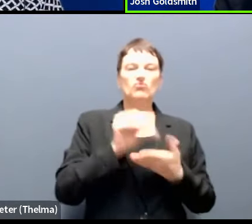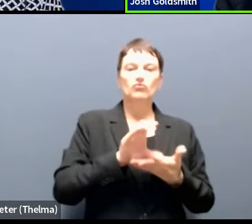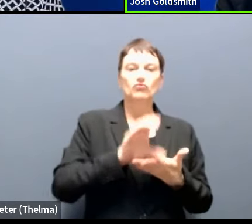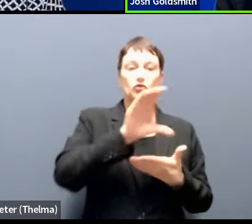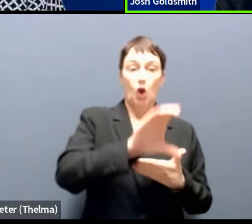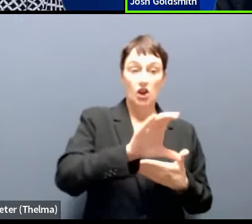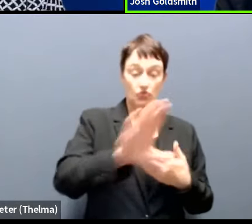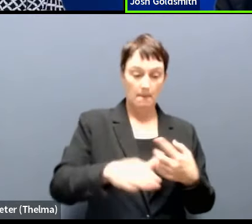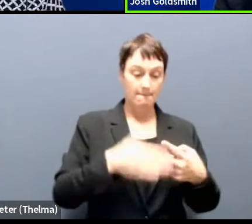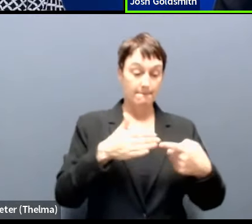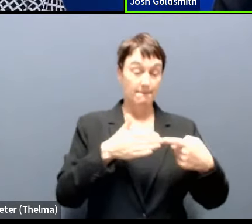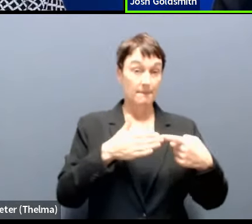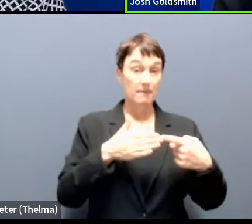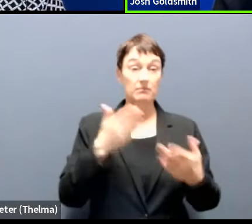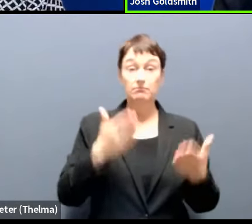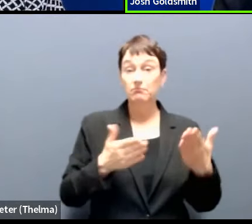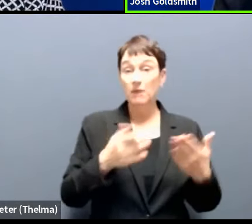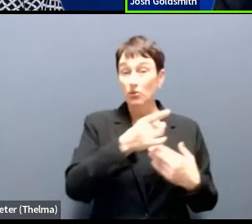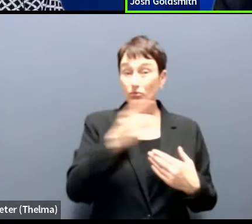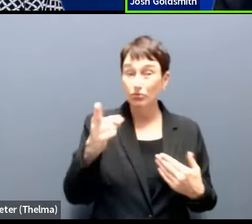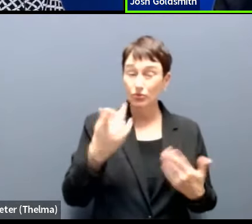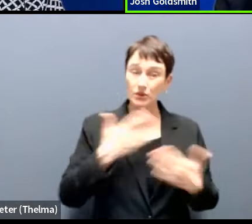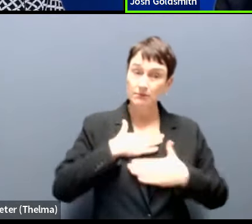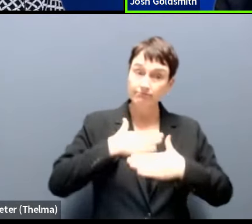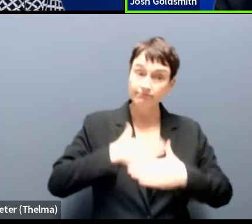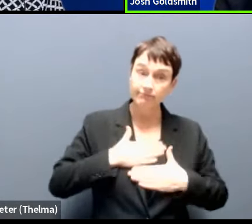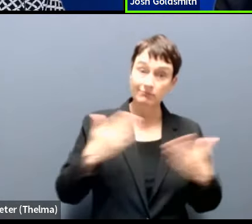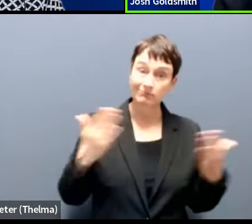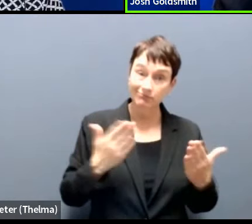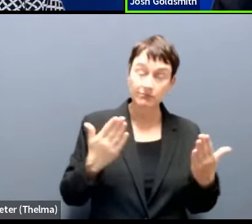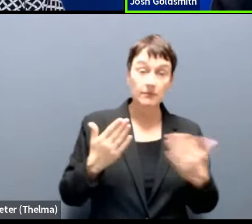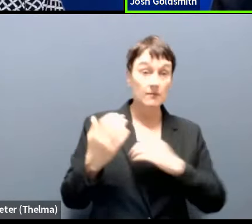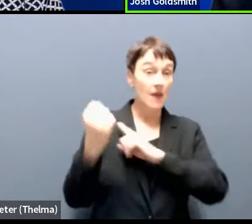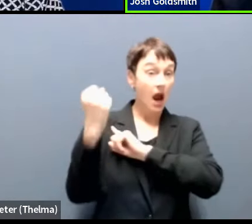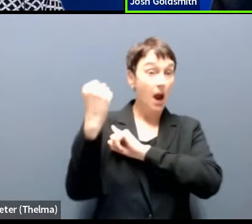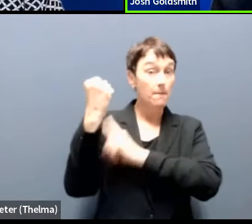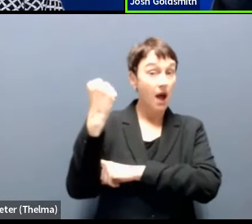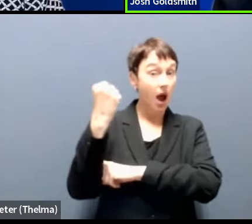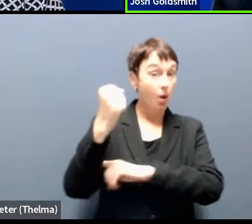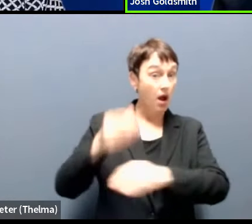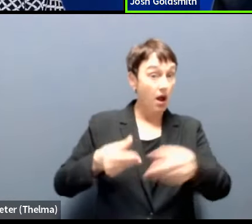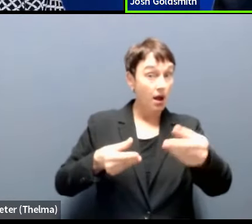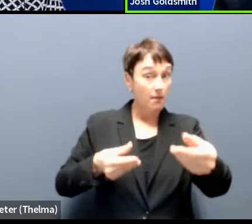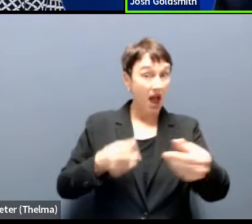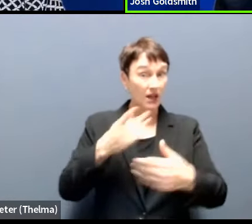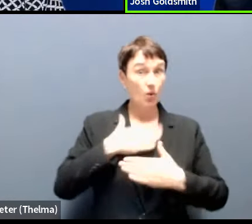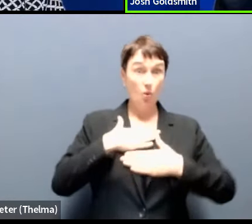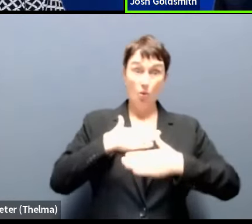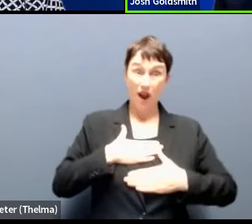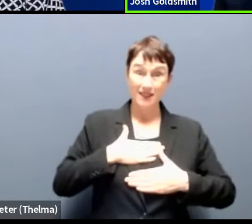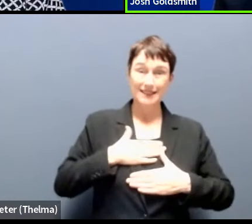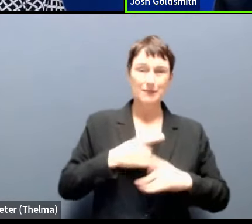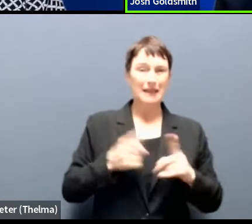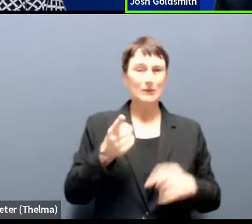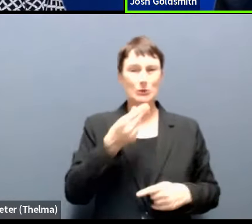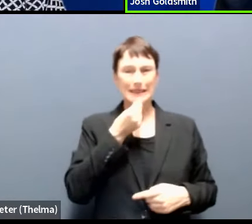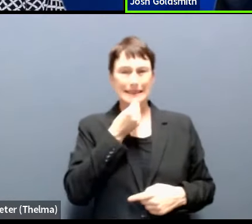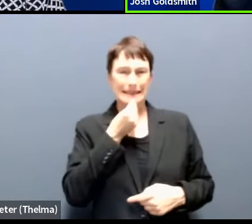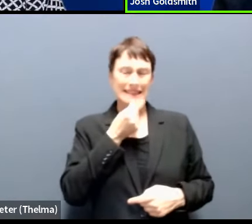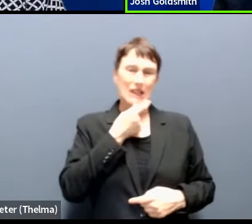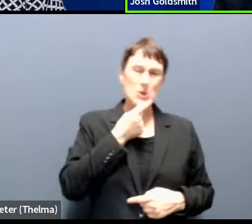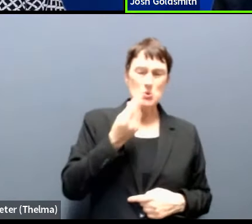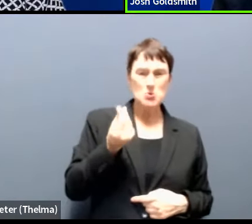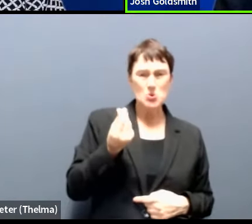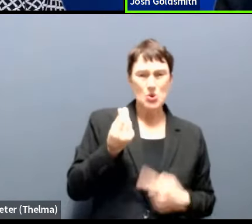you're applying, if you would like to have a chance to get a power pack, but it's out of reach for you, we want to make sure that everyone who's